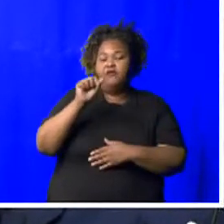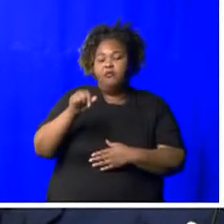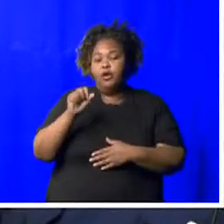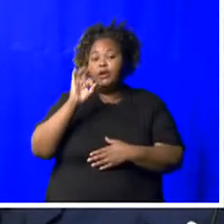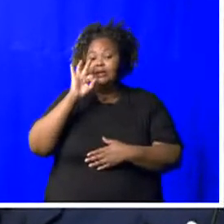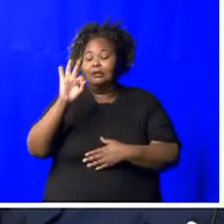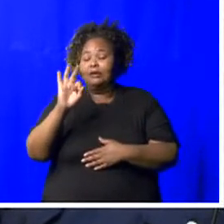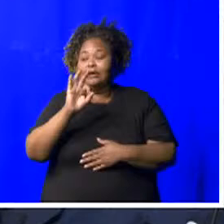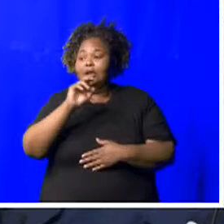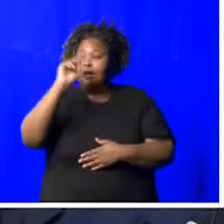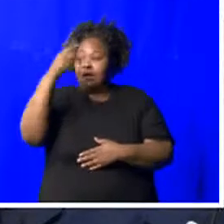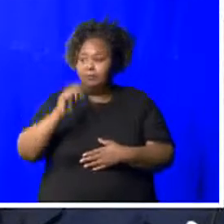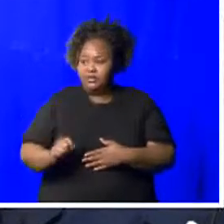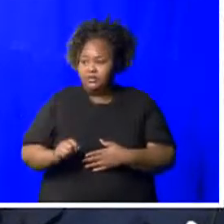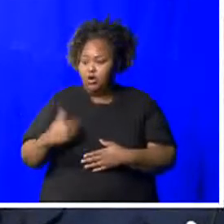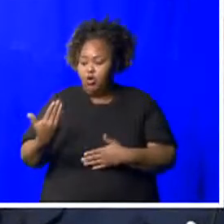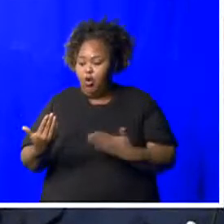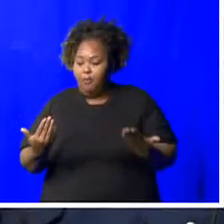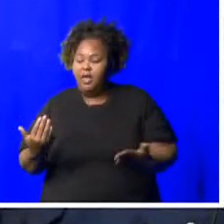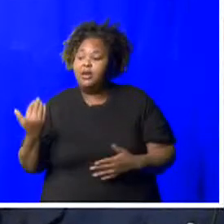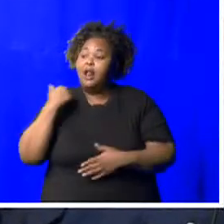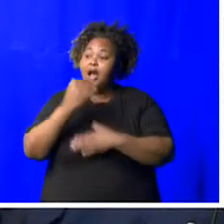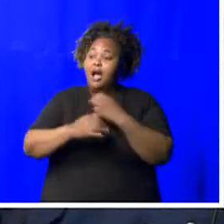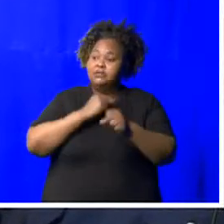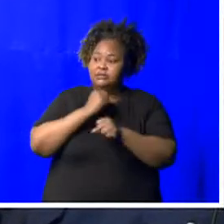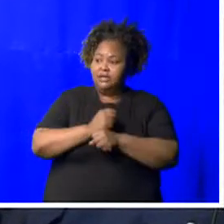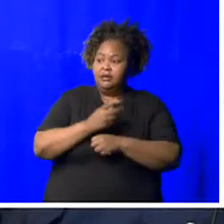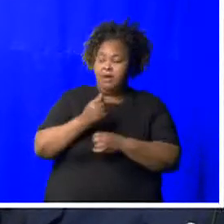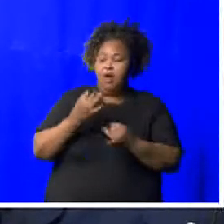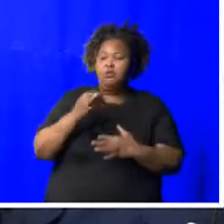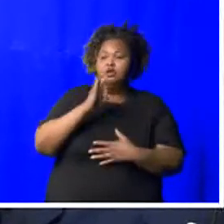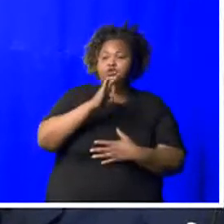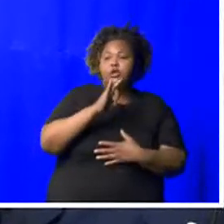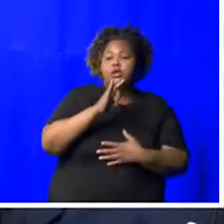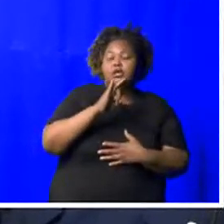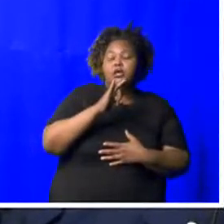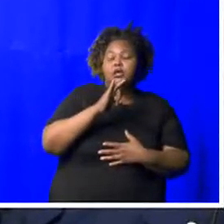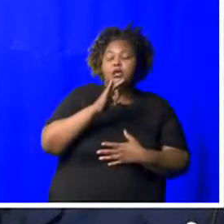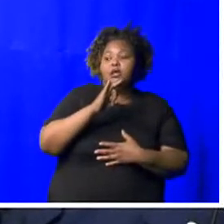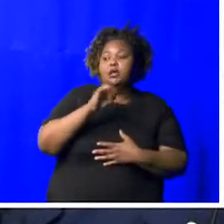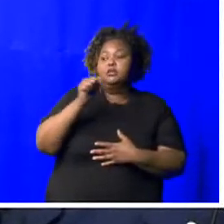11.3% compared to last year's budget of 26.4%.